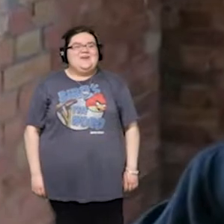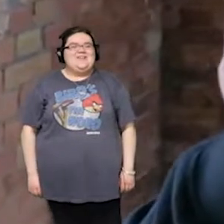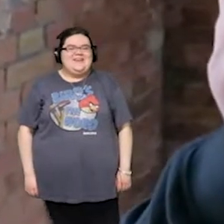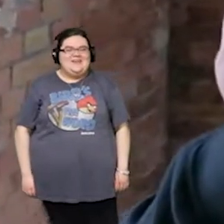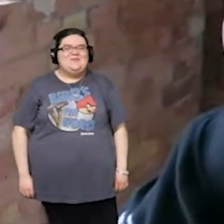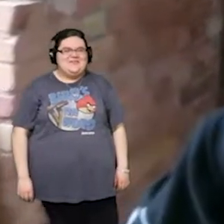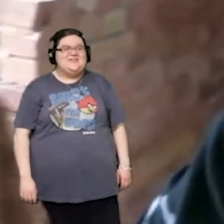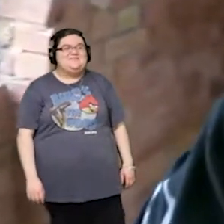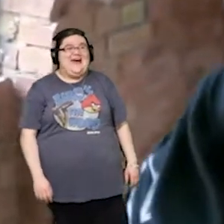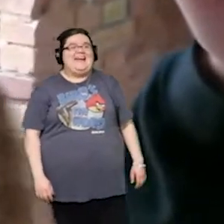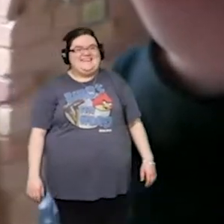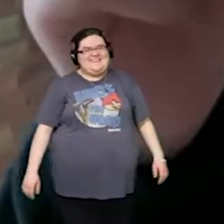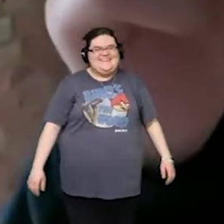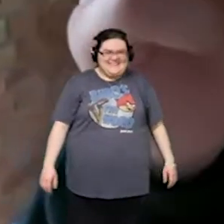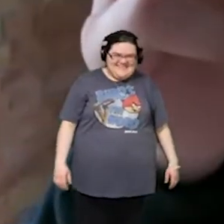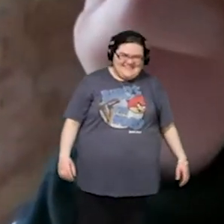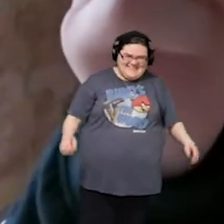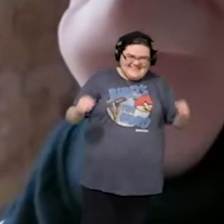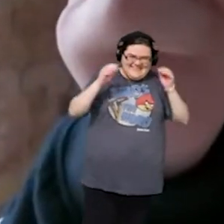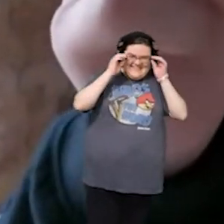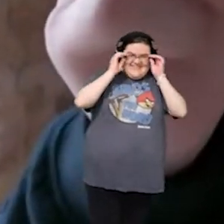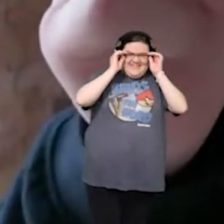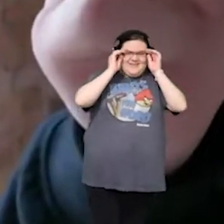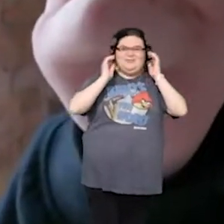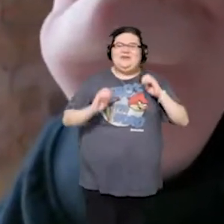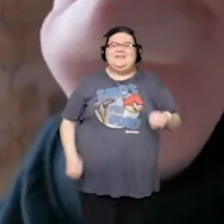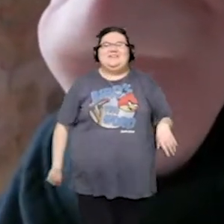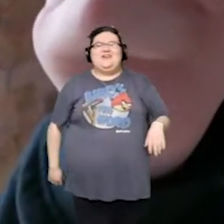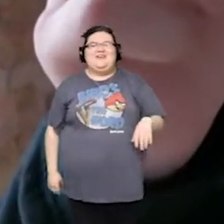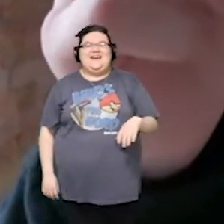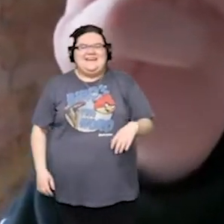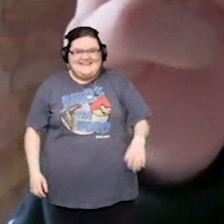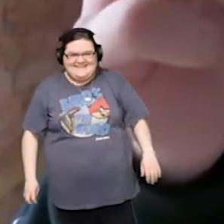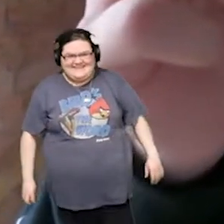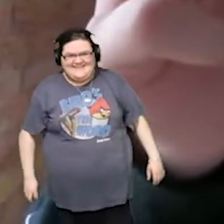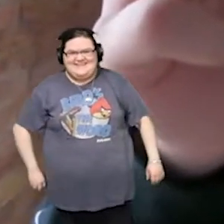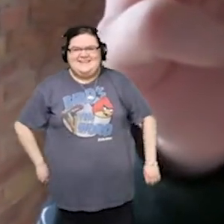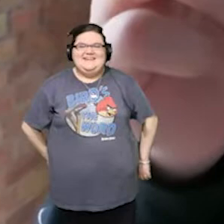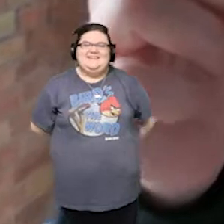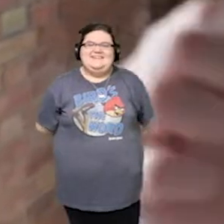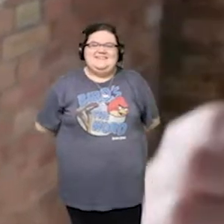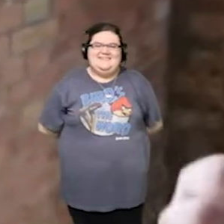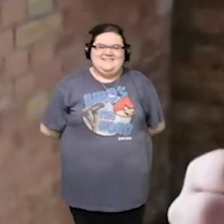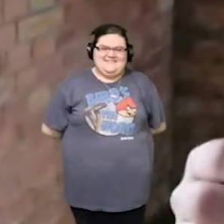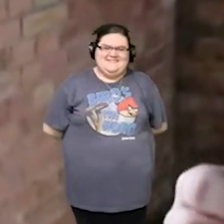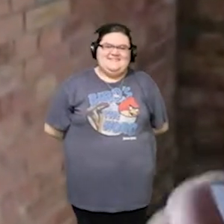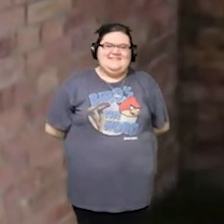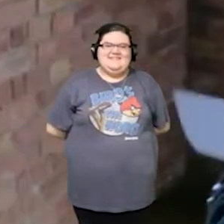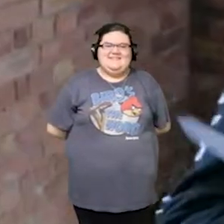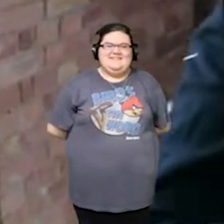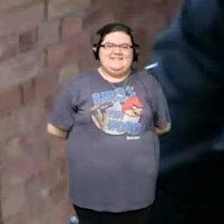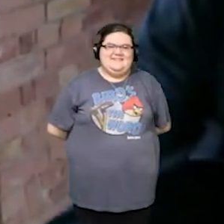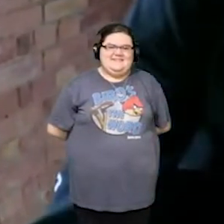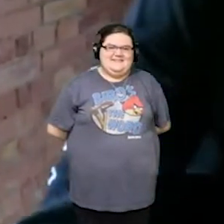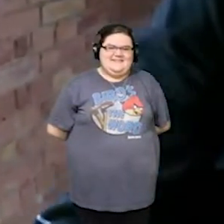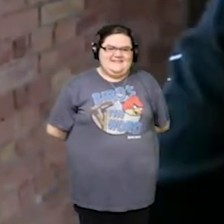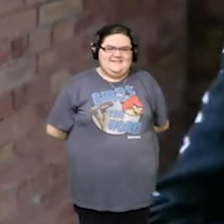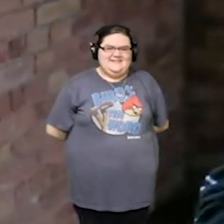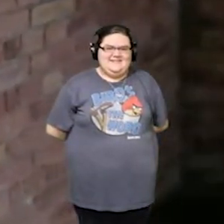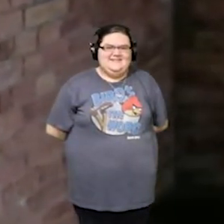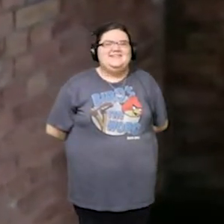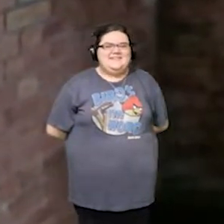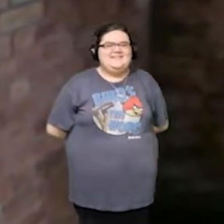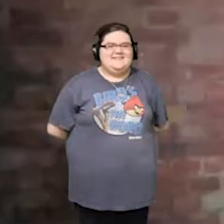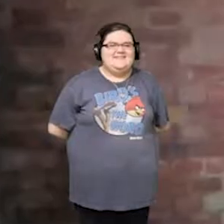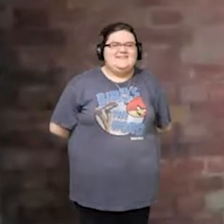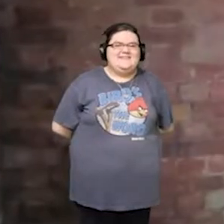and conditions. He wants it back. TNC, not applicable. Spoiler, sorry. To Sidemen Sunday videos. Yeah, that's important. Because that's big budget stuff right